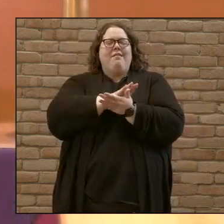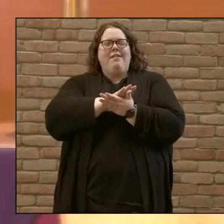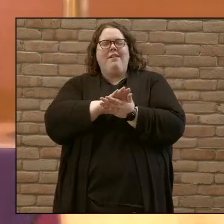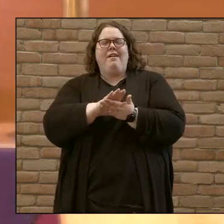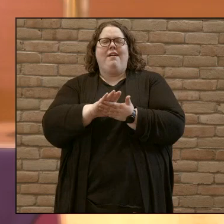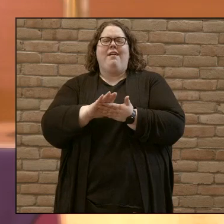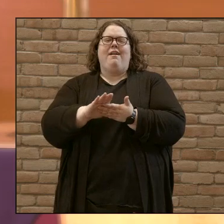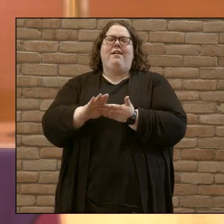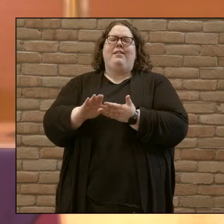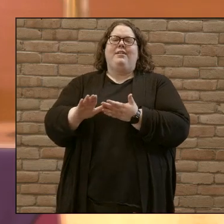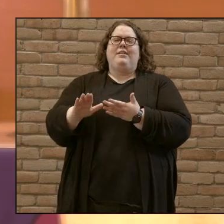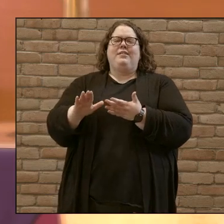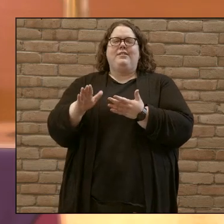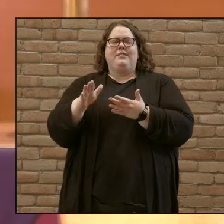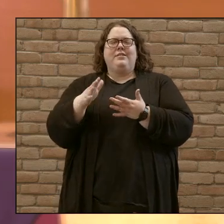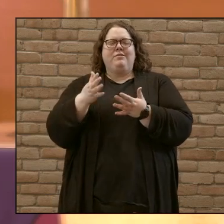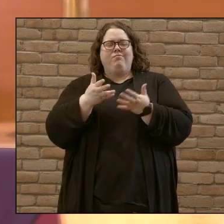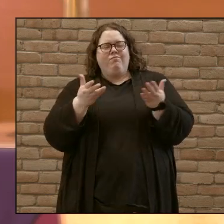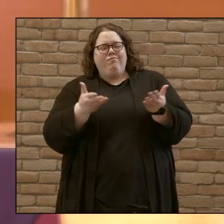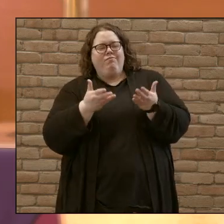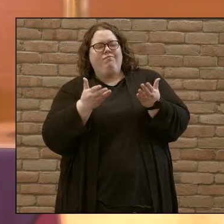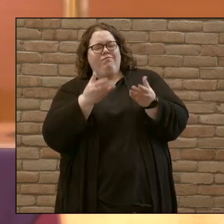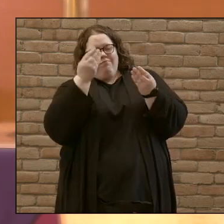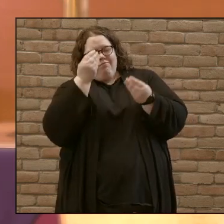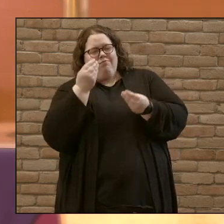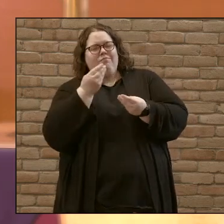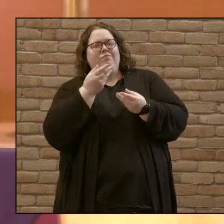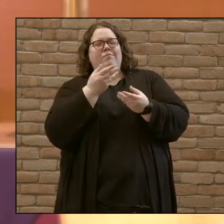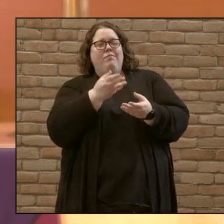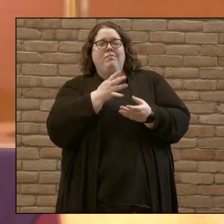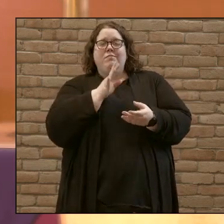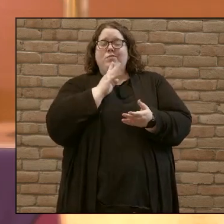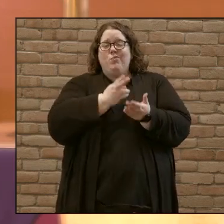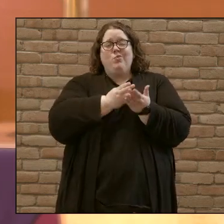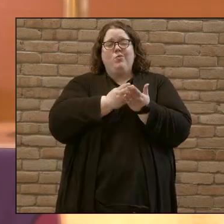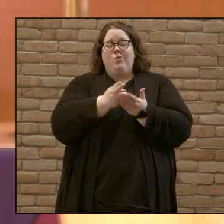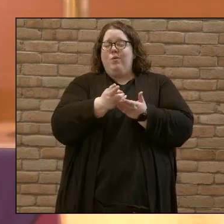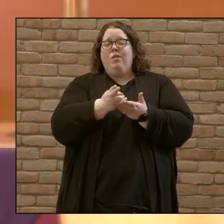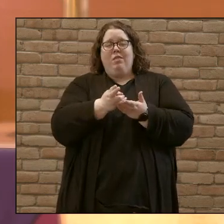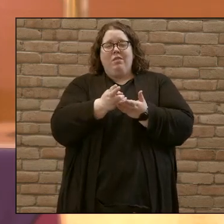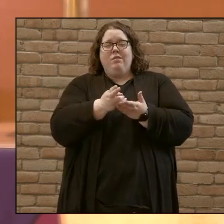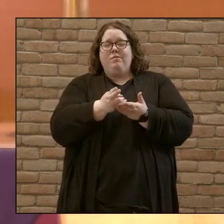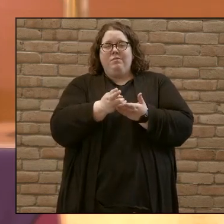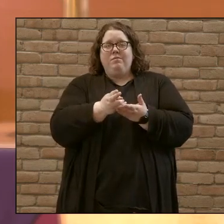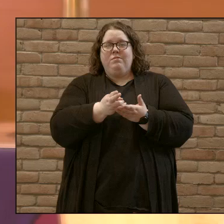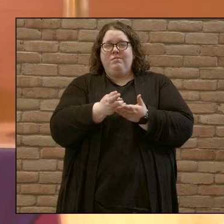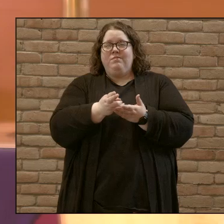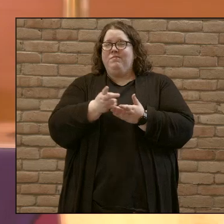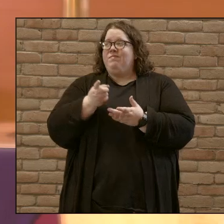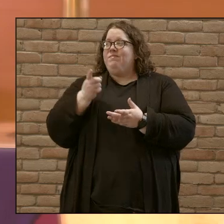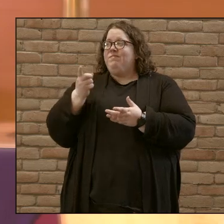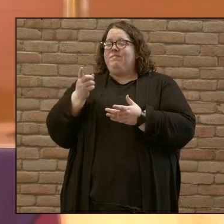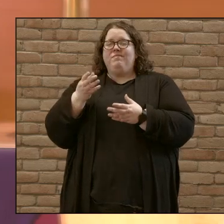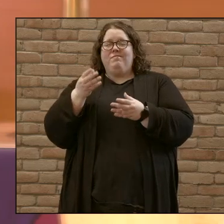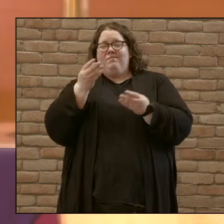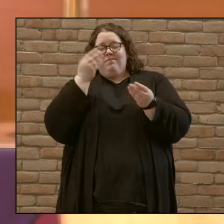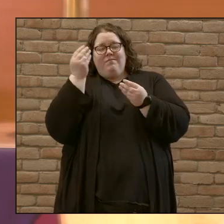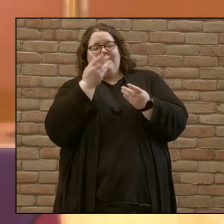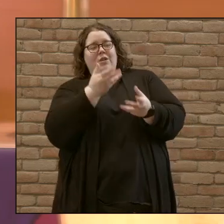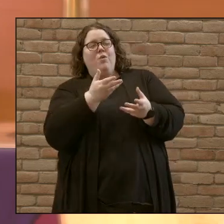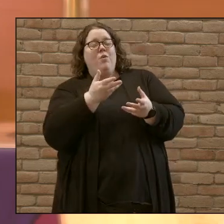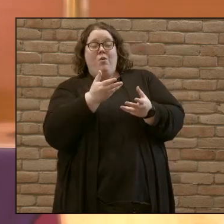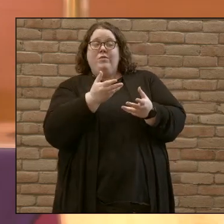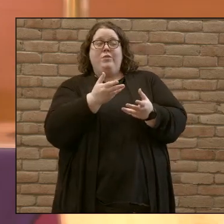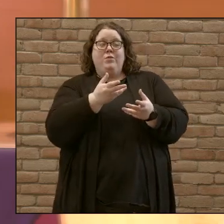kindly leads his disciples and speaks truth to them and communicates that we are